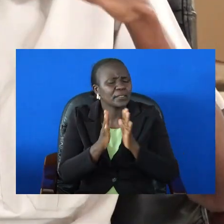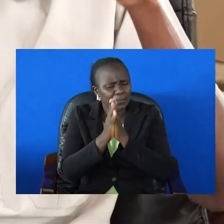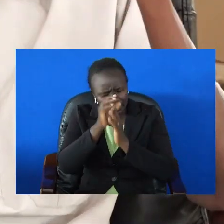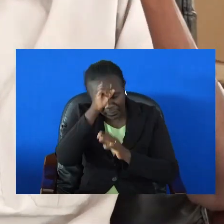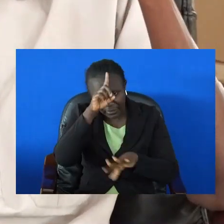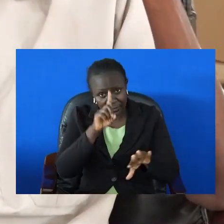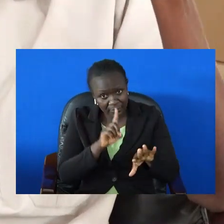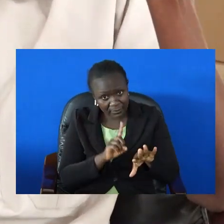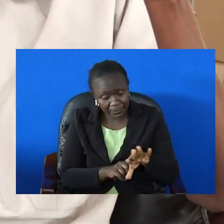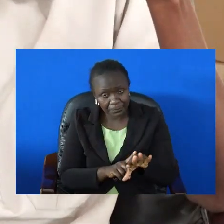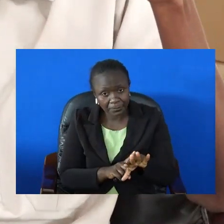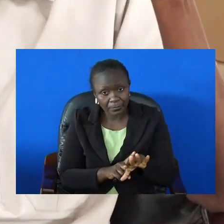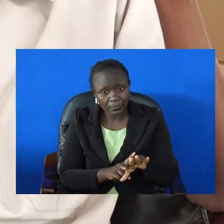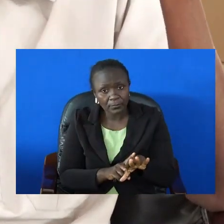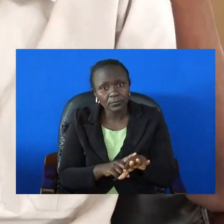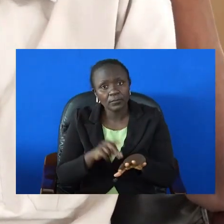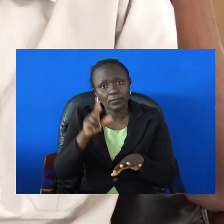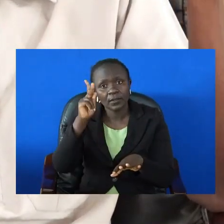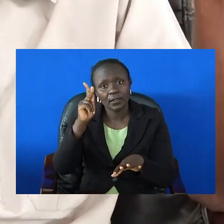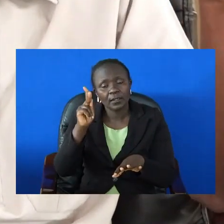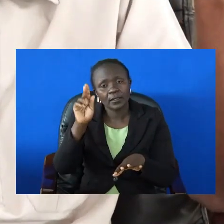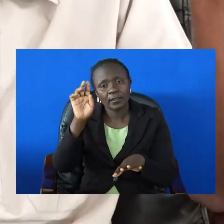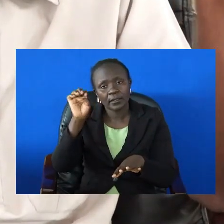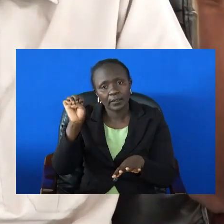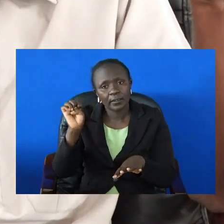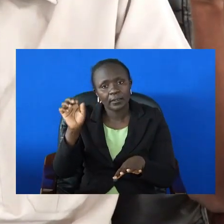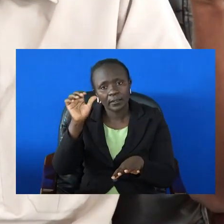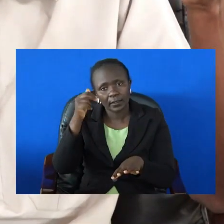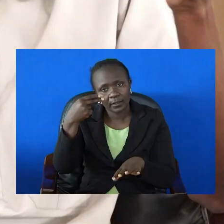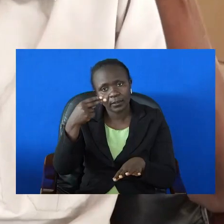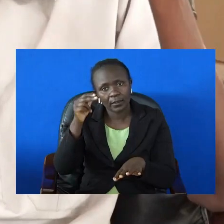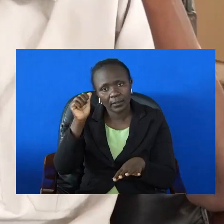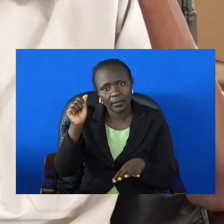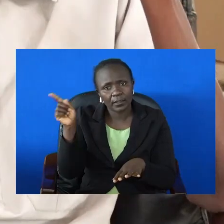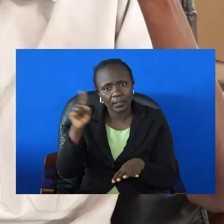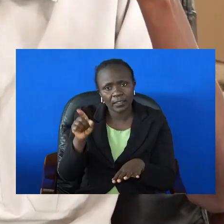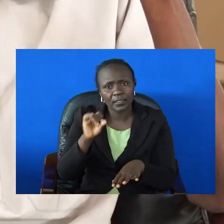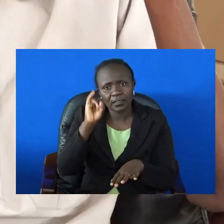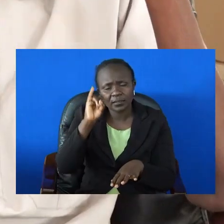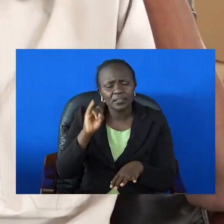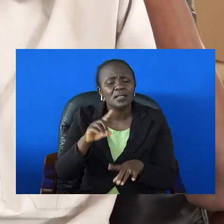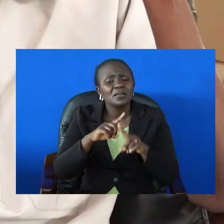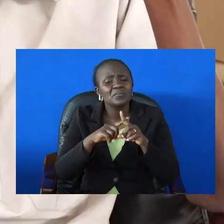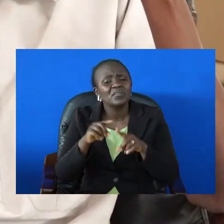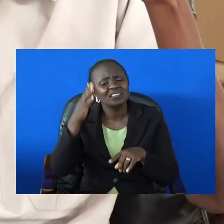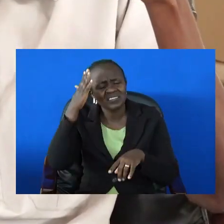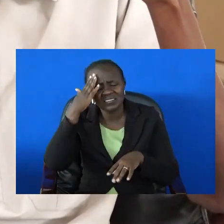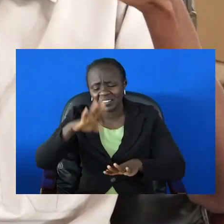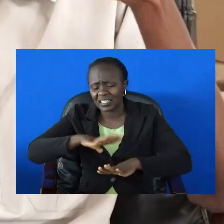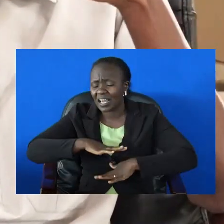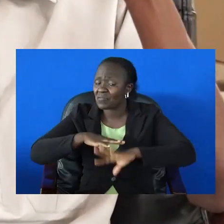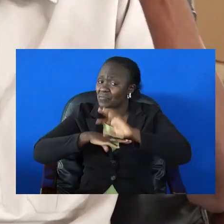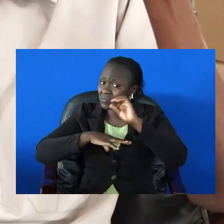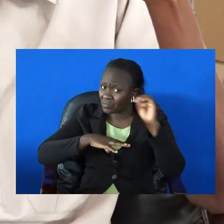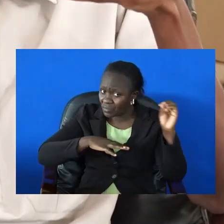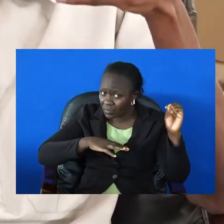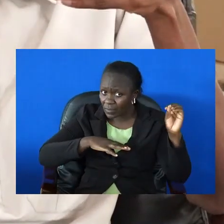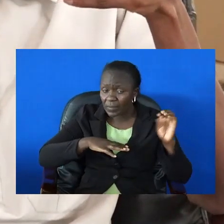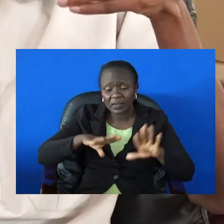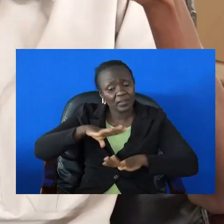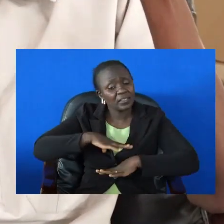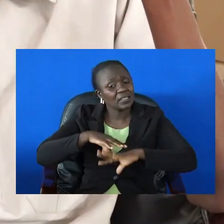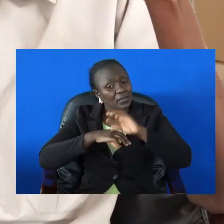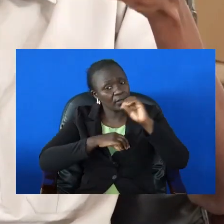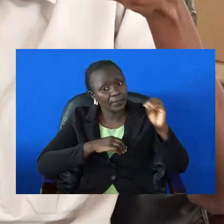times, Gehazi had to go and do miracles on his own. But he was not satisfied by that. He was not contented with